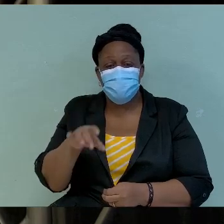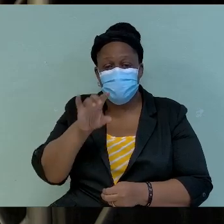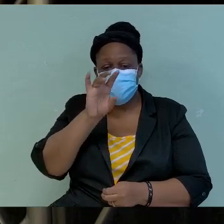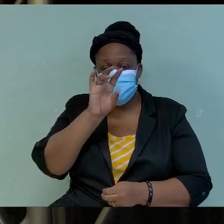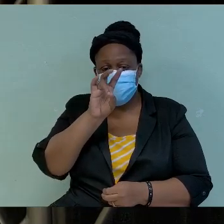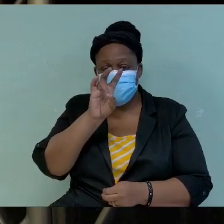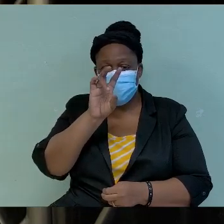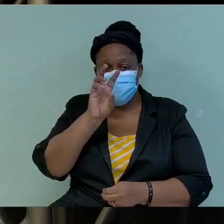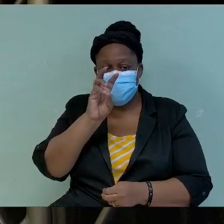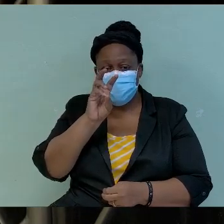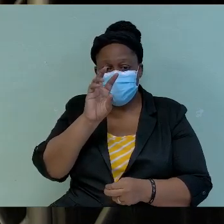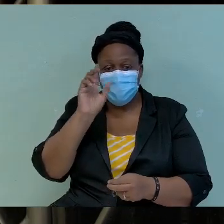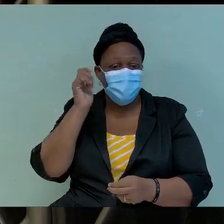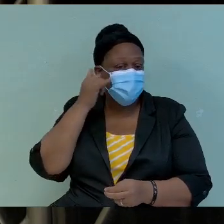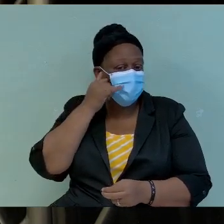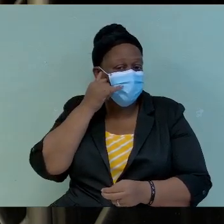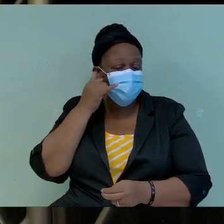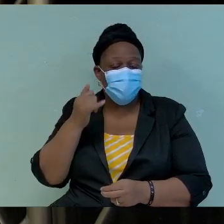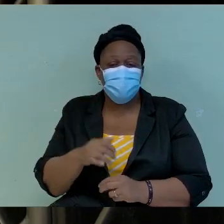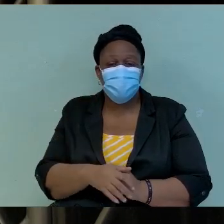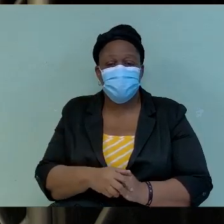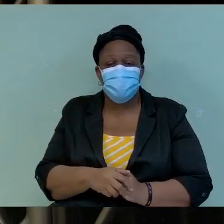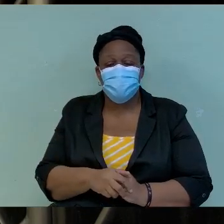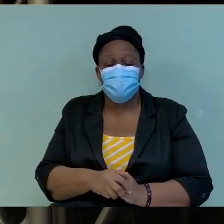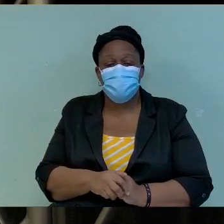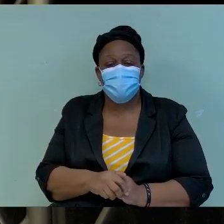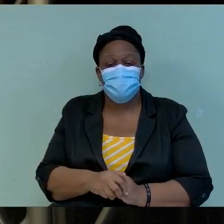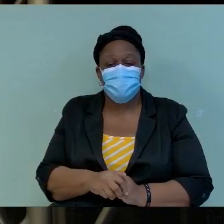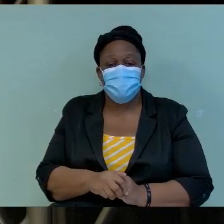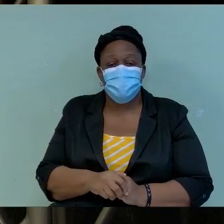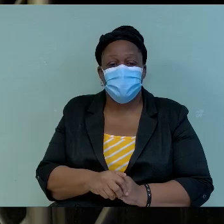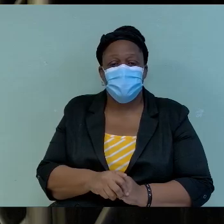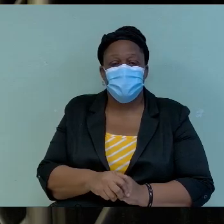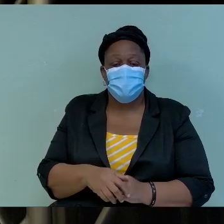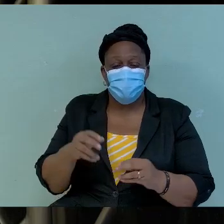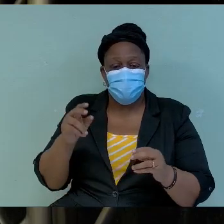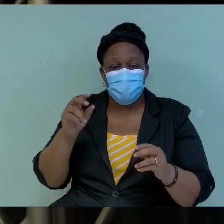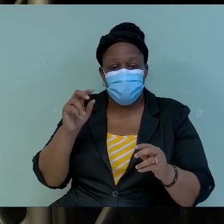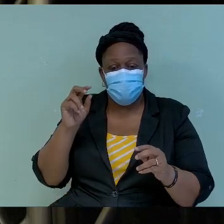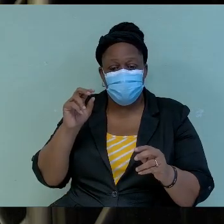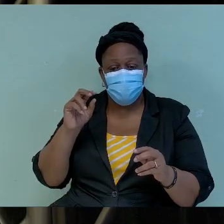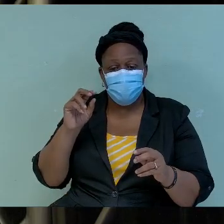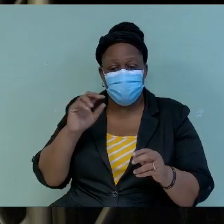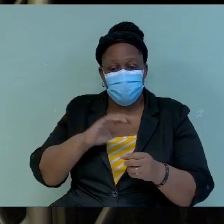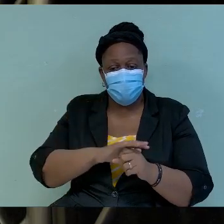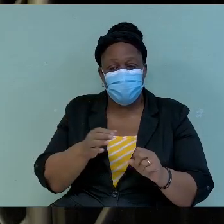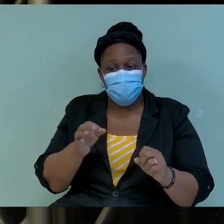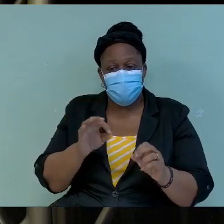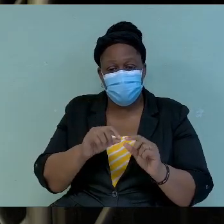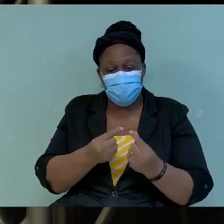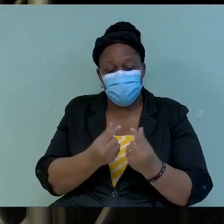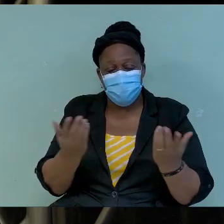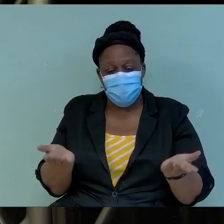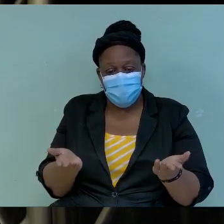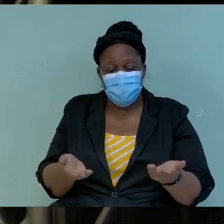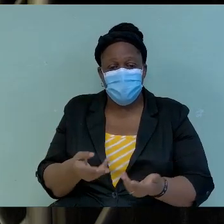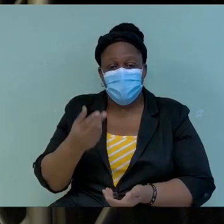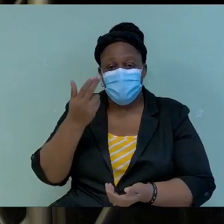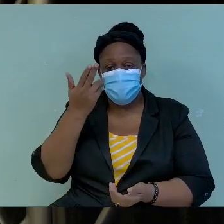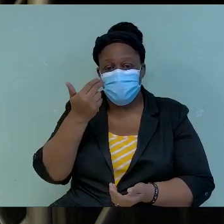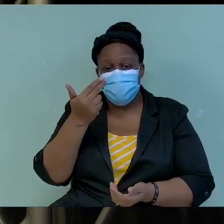past 24 hours. The St. Kitts NEOC would have processed a total of